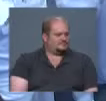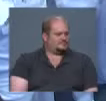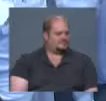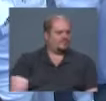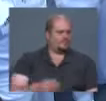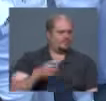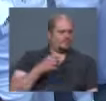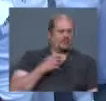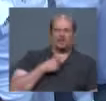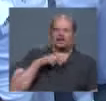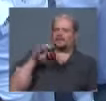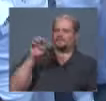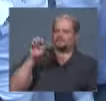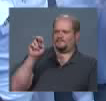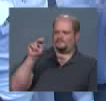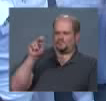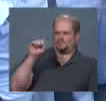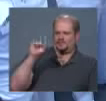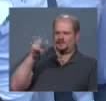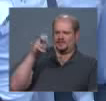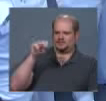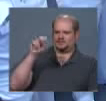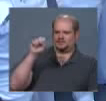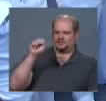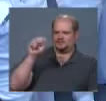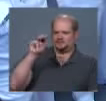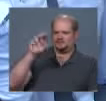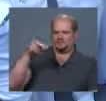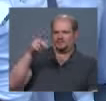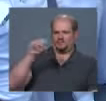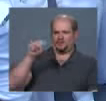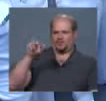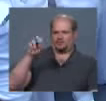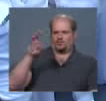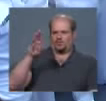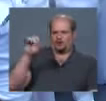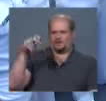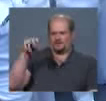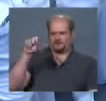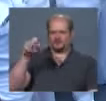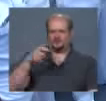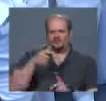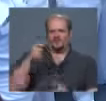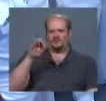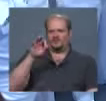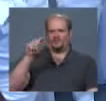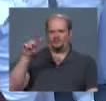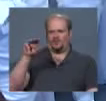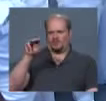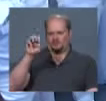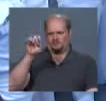I'm Ensign Samantha Robbins. Step to the microphone. I'm Ensign Samantha Robbins from Fort Myers, Florida.